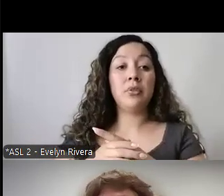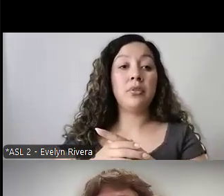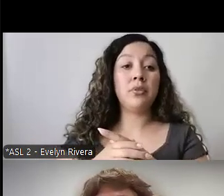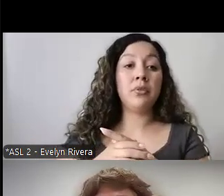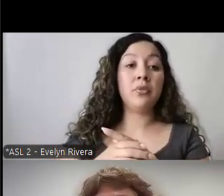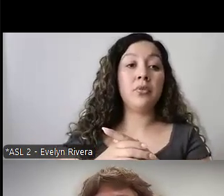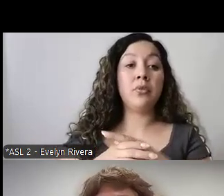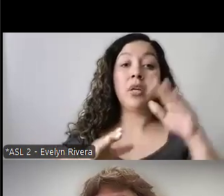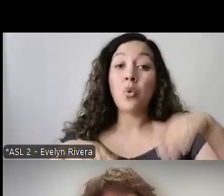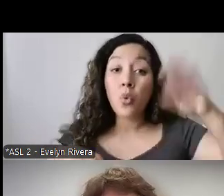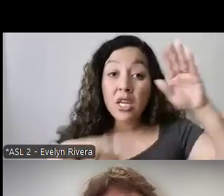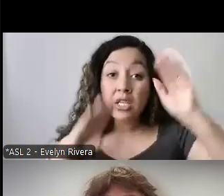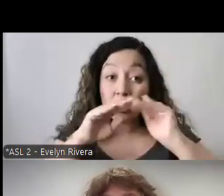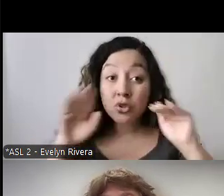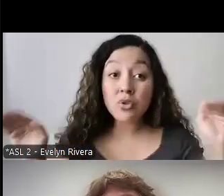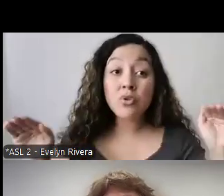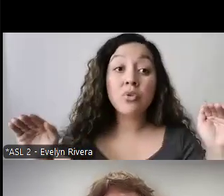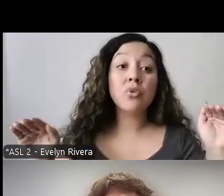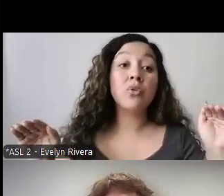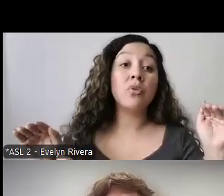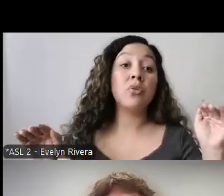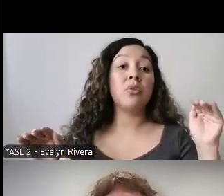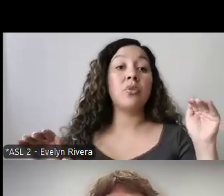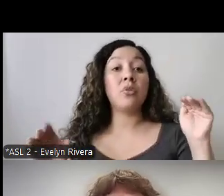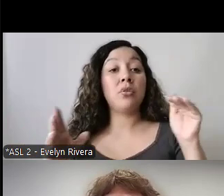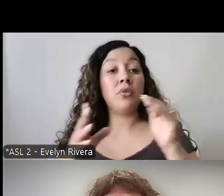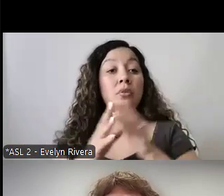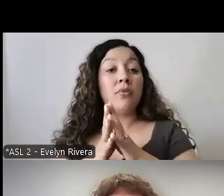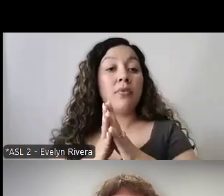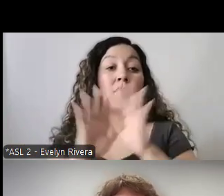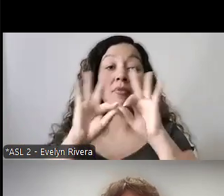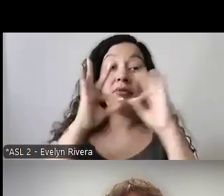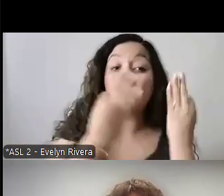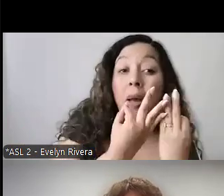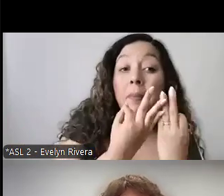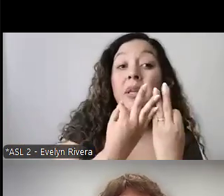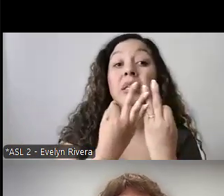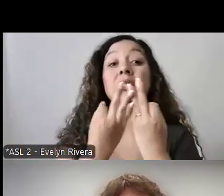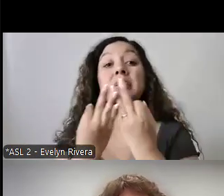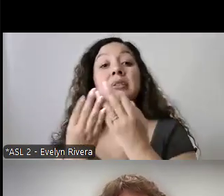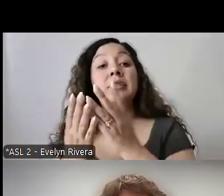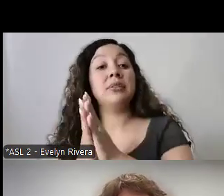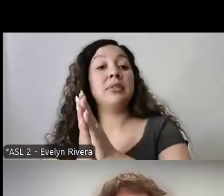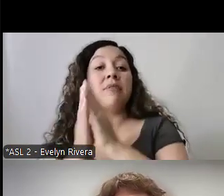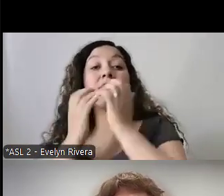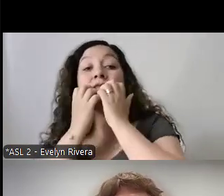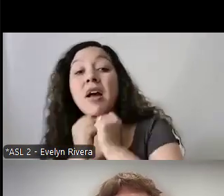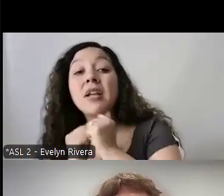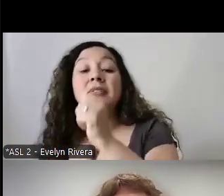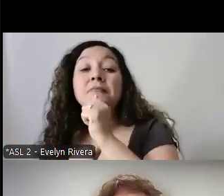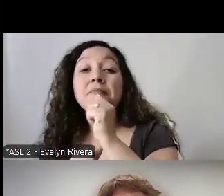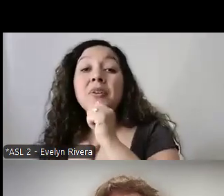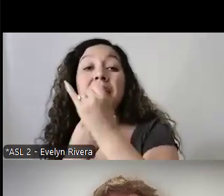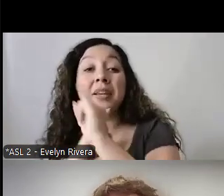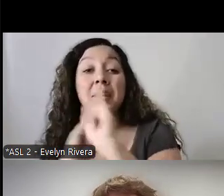to not to get married. Families are fragmented. Privacy independence are